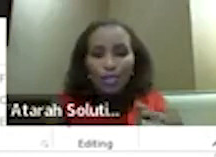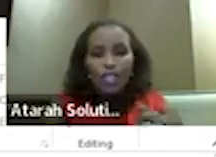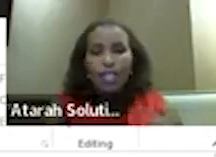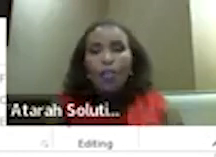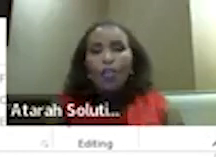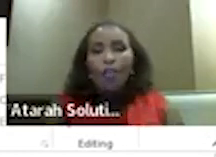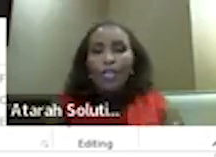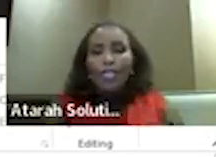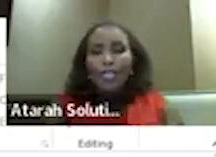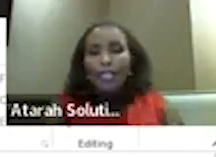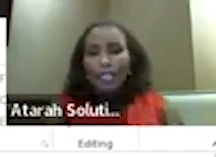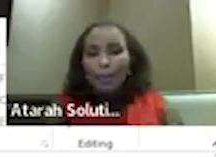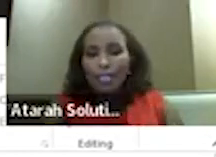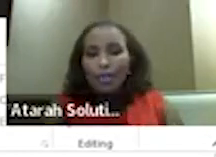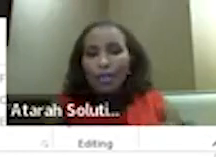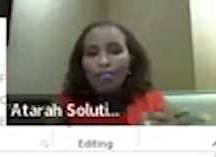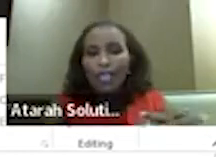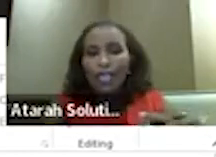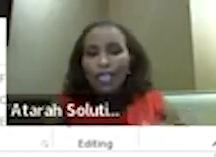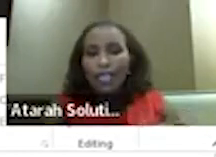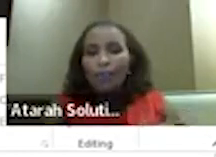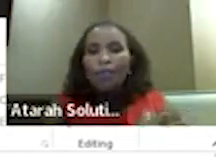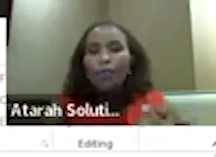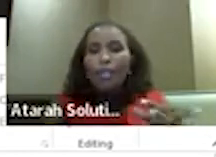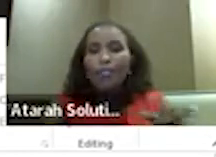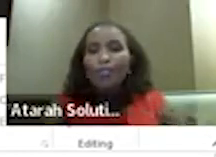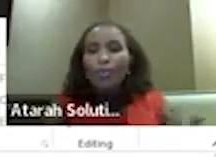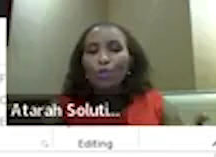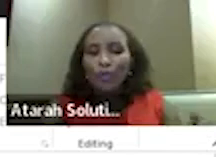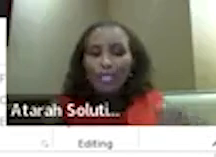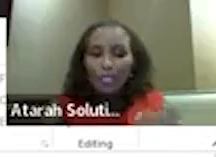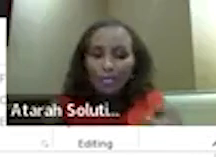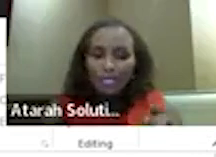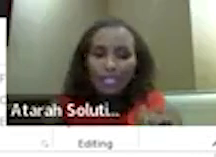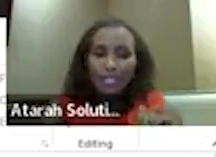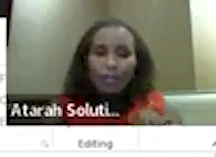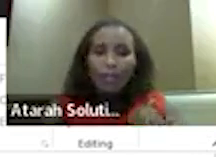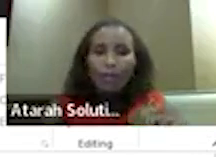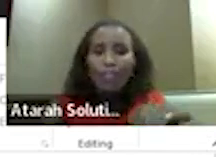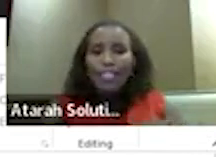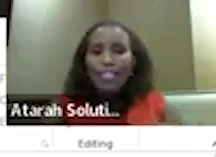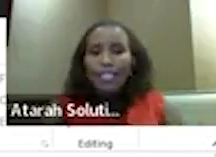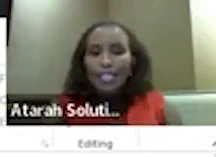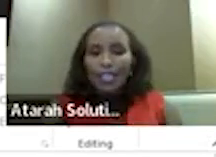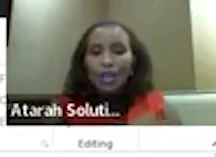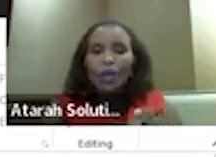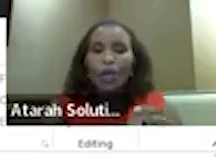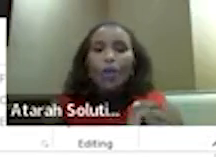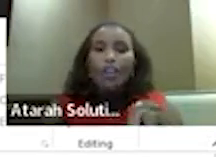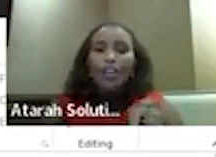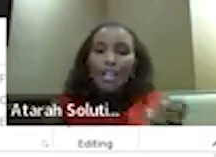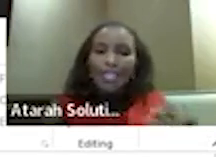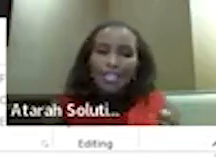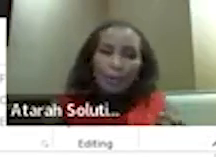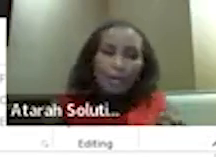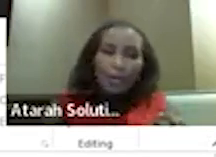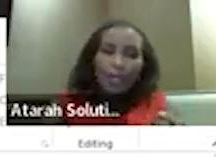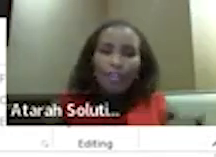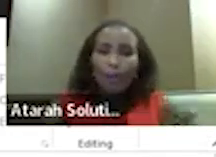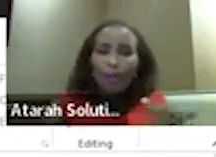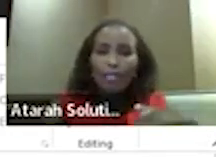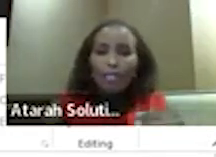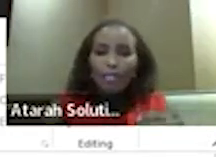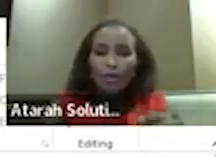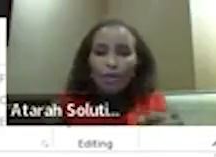Pension Management, we have Panessa Kenya Limited, we have Wicklin, we have Suluhu Mediation Center, we have Profiles International, we have El Samea,